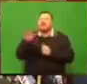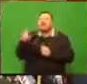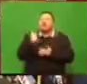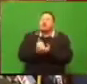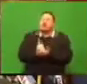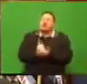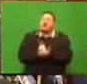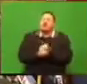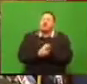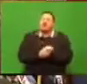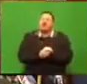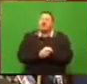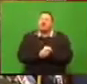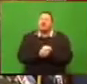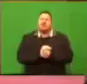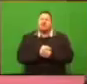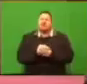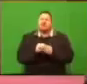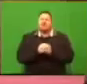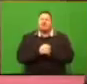speaker on the podium.